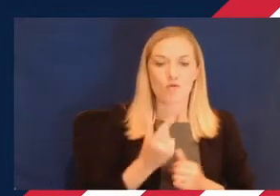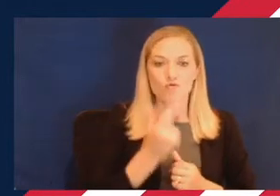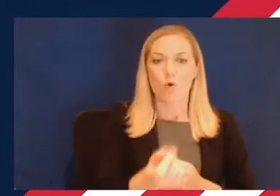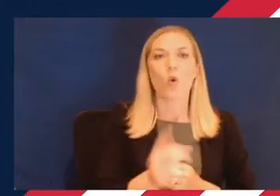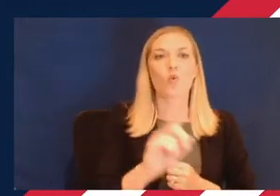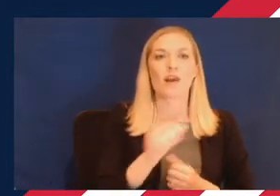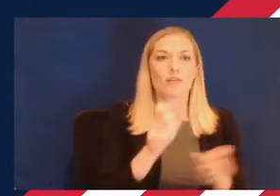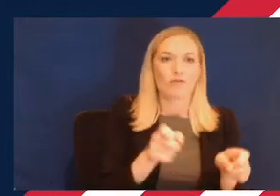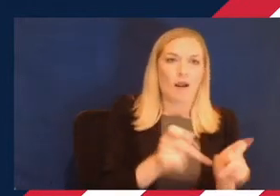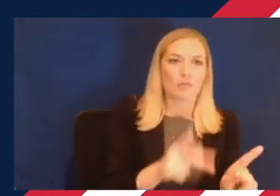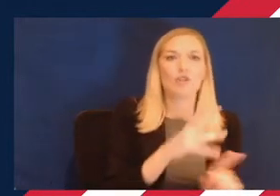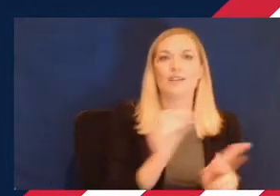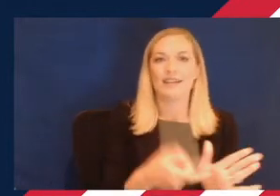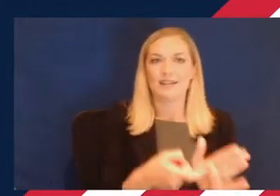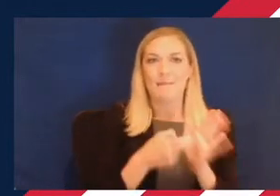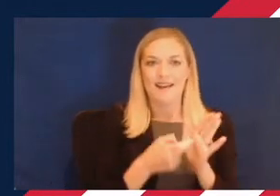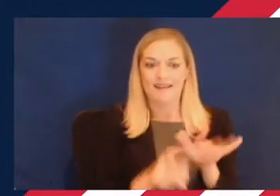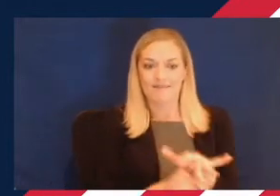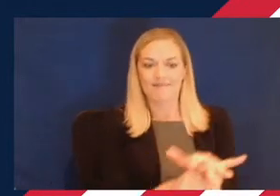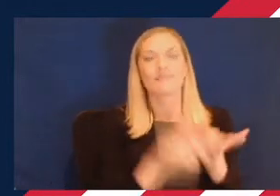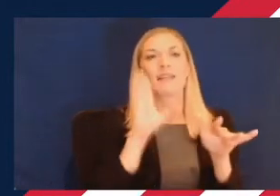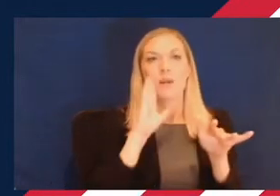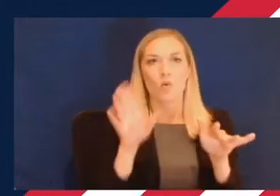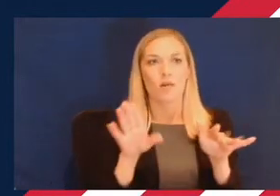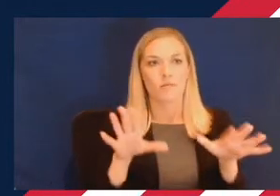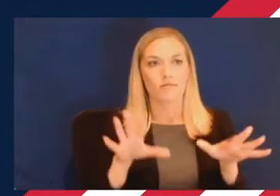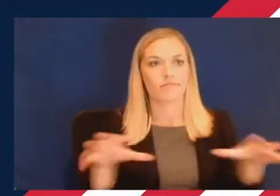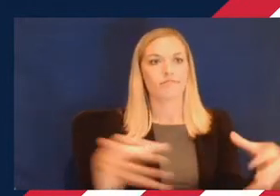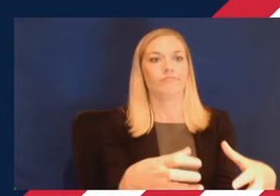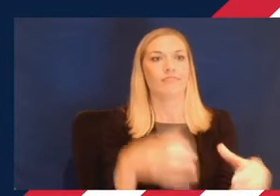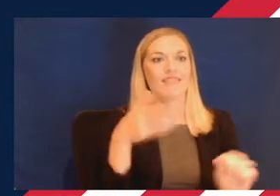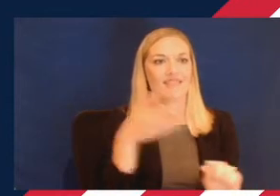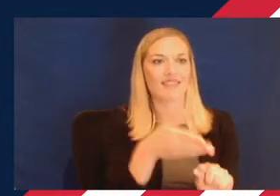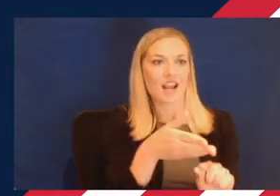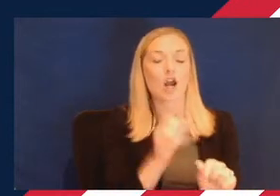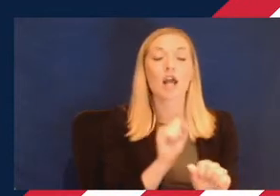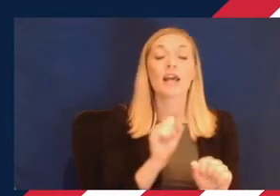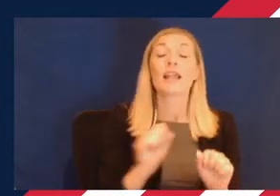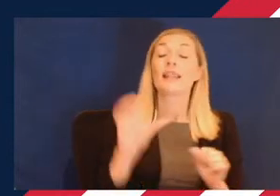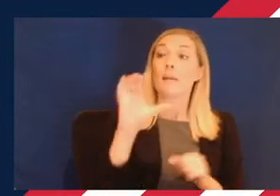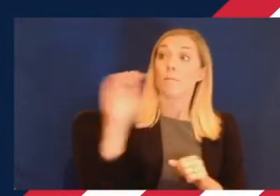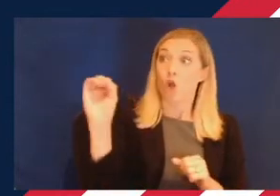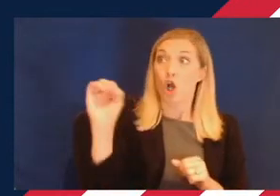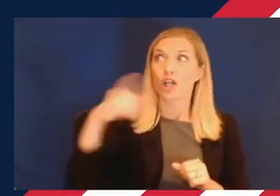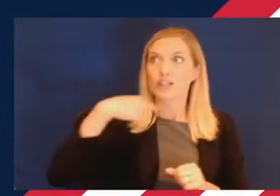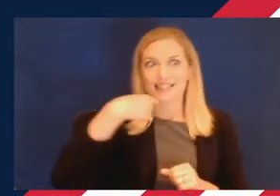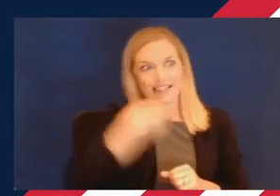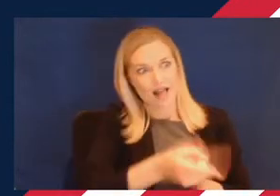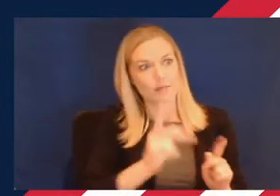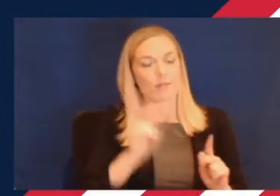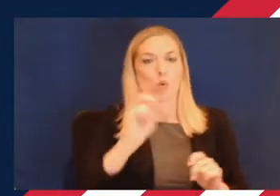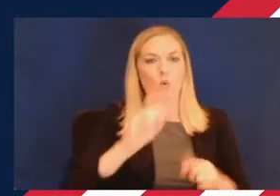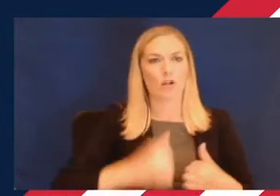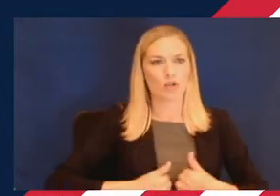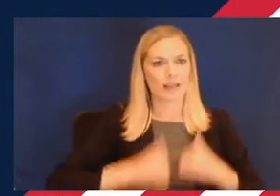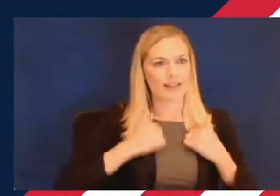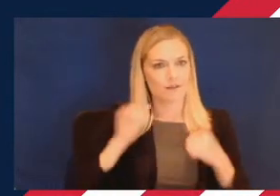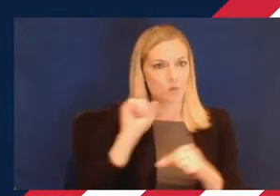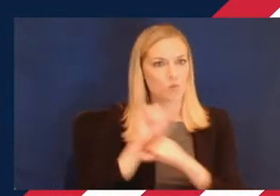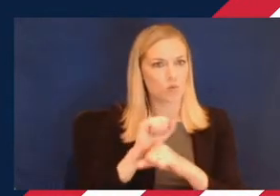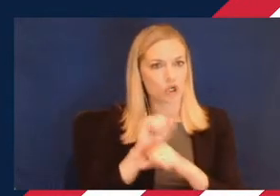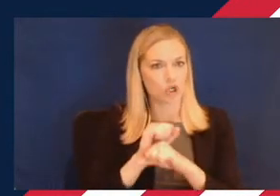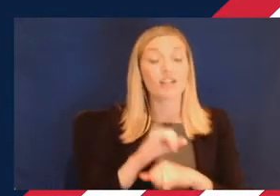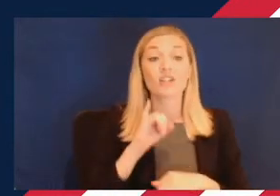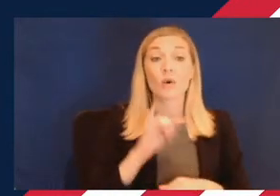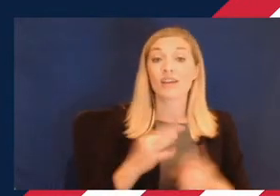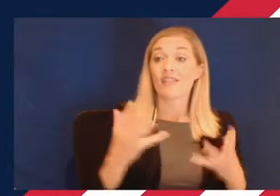demand. And so they've been followed by the employers. The employers tell them where to go. And so if the employers want to really service a rural area, they will